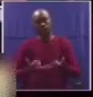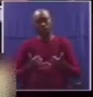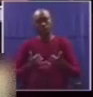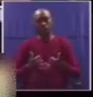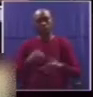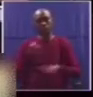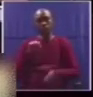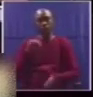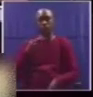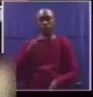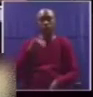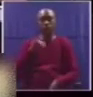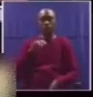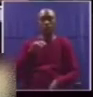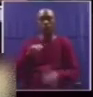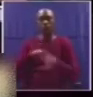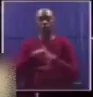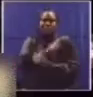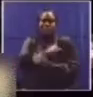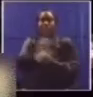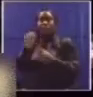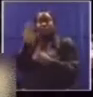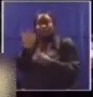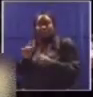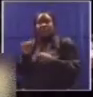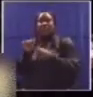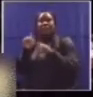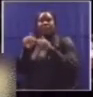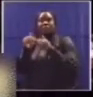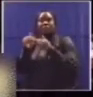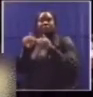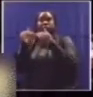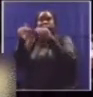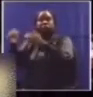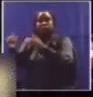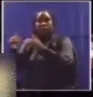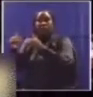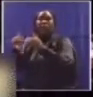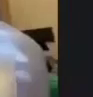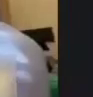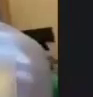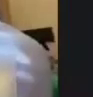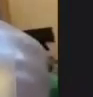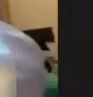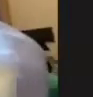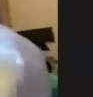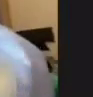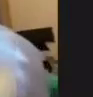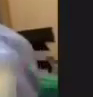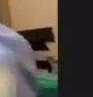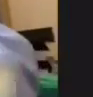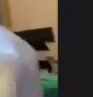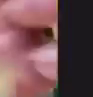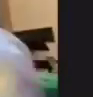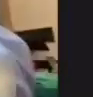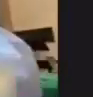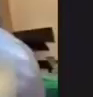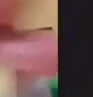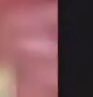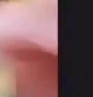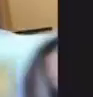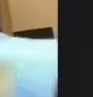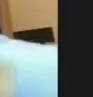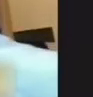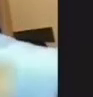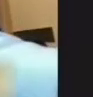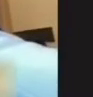Thank you. Thank you. The next speaker is the Honourable Sheikh Imam. Thank you very much, Chairperson. Allow me to